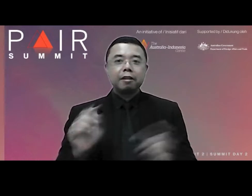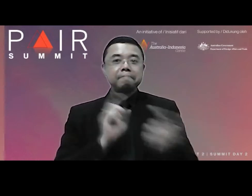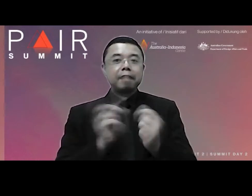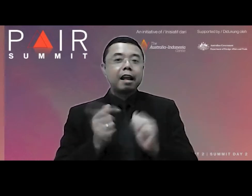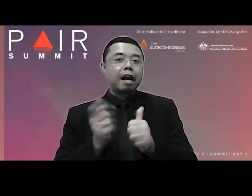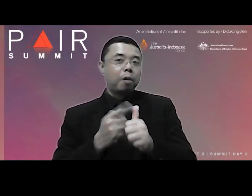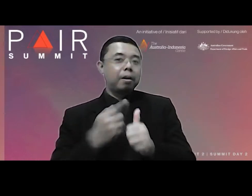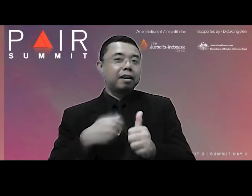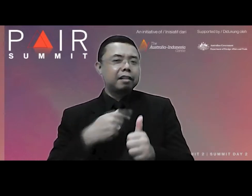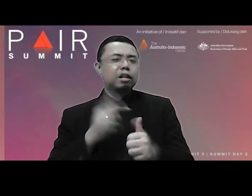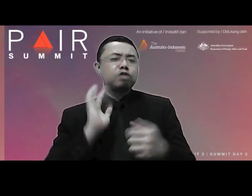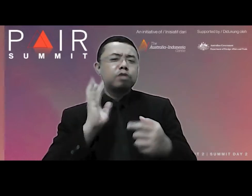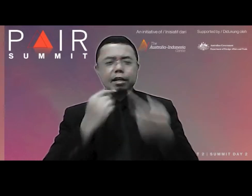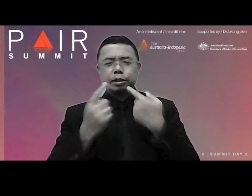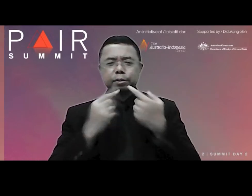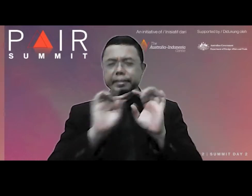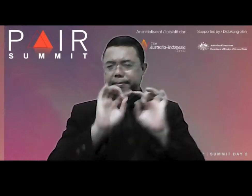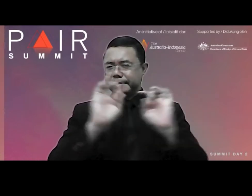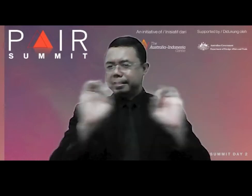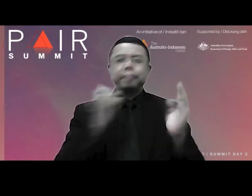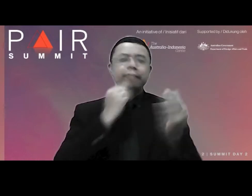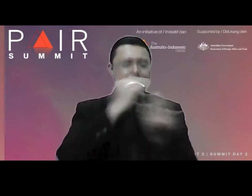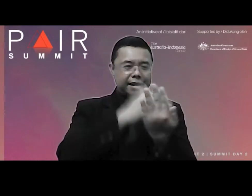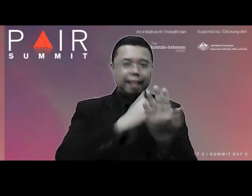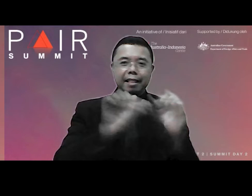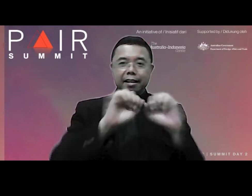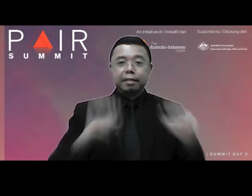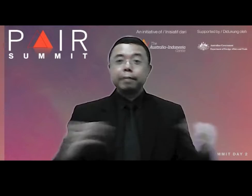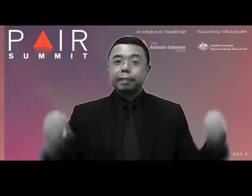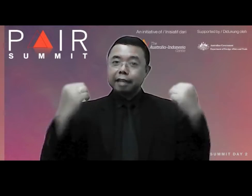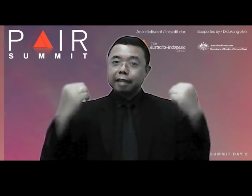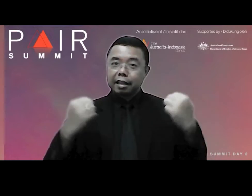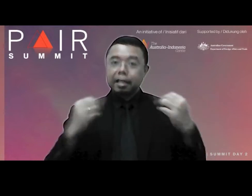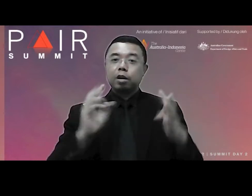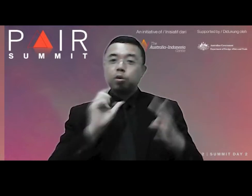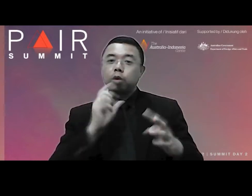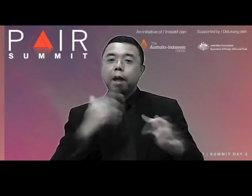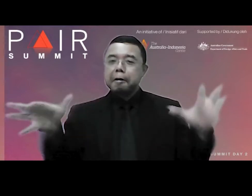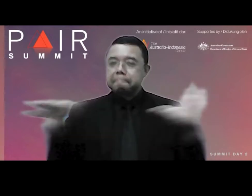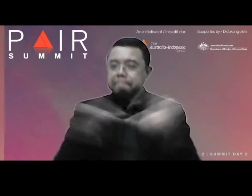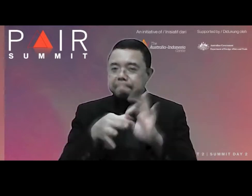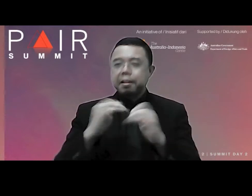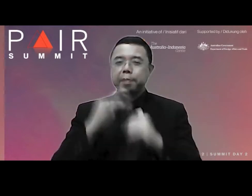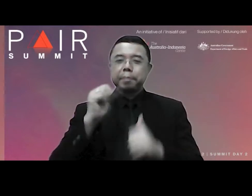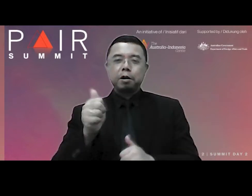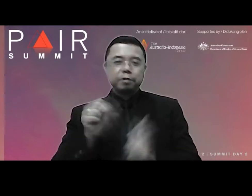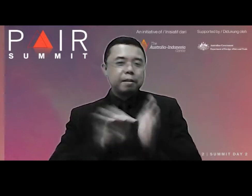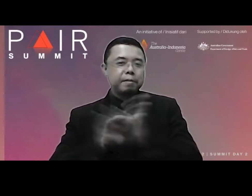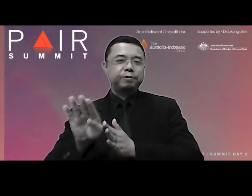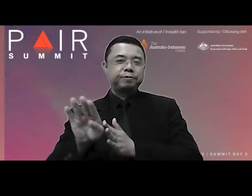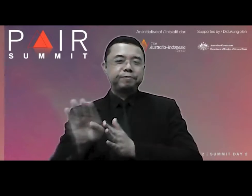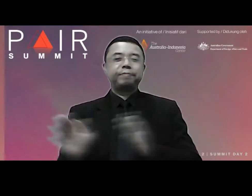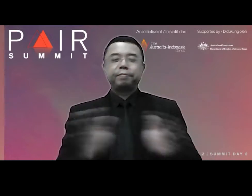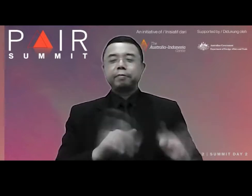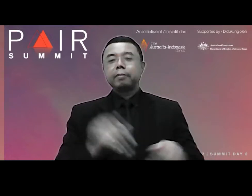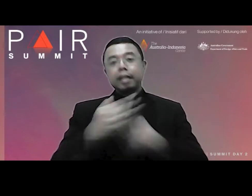the healthcare system and the efforts being made to better integrate the data in a very big country so